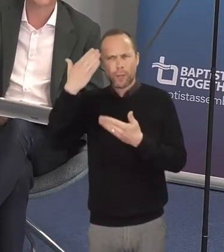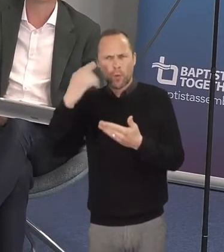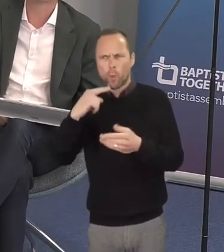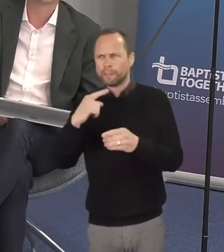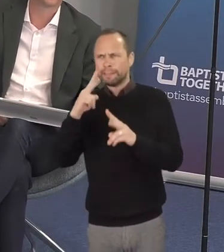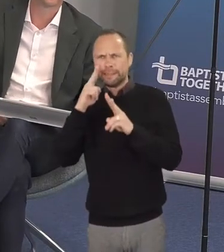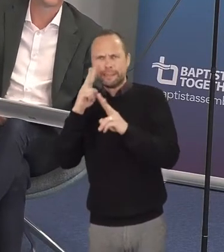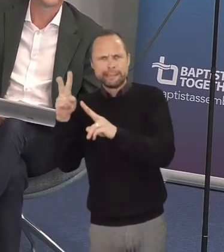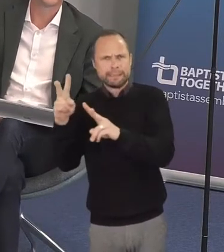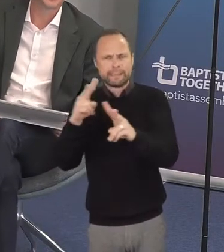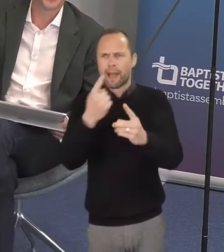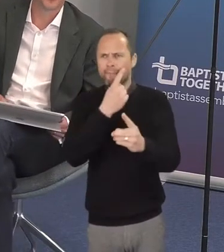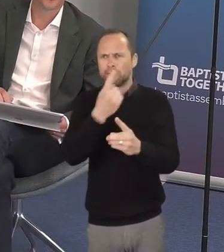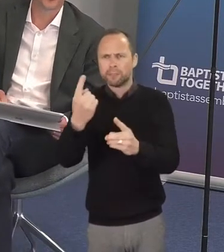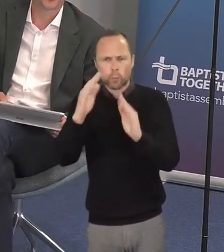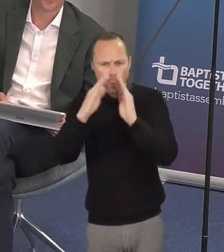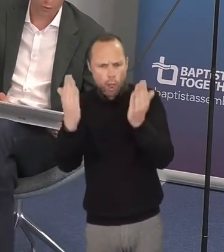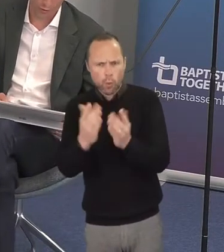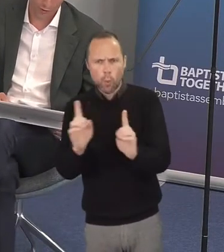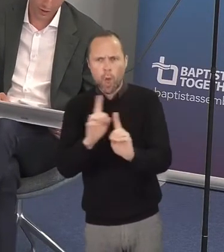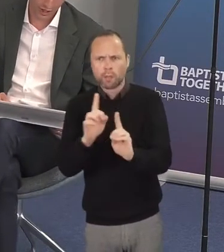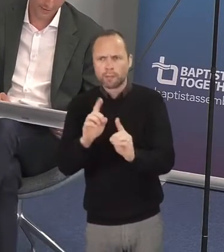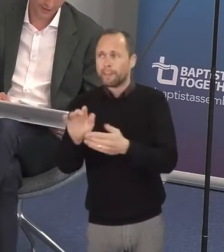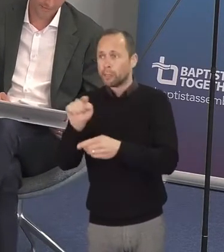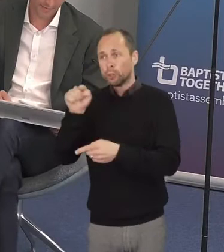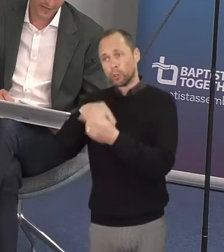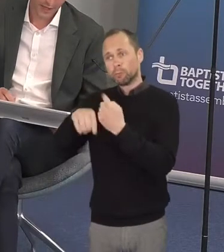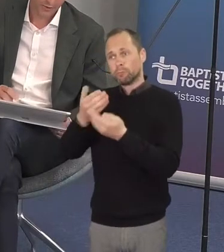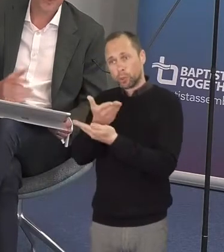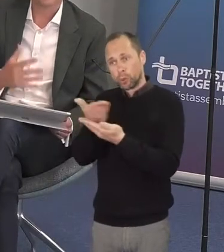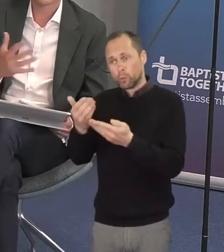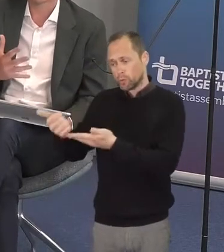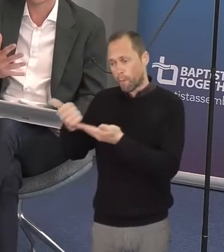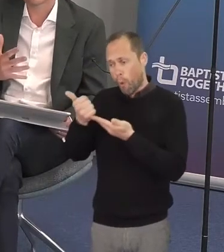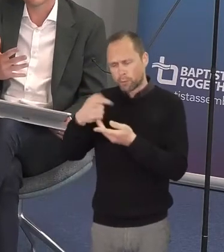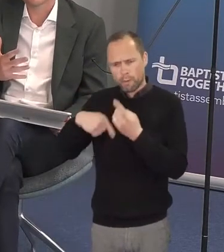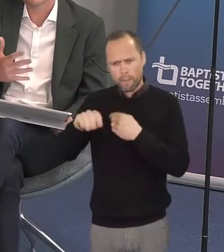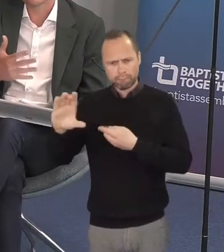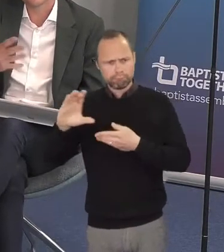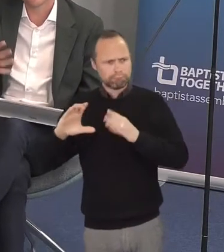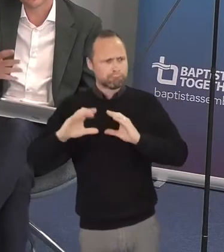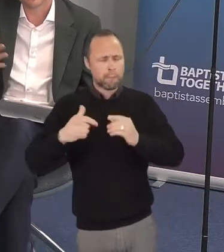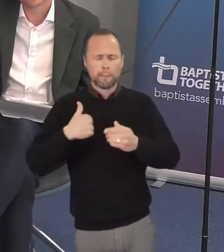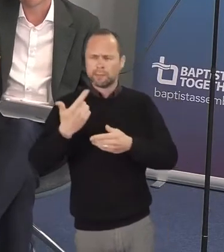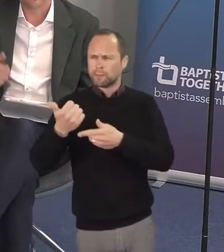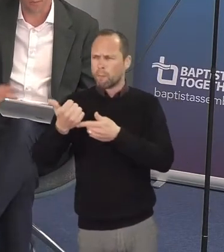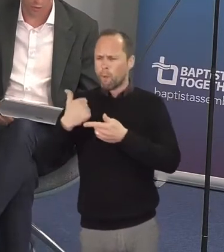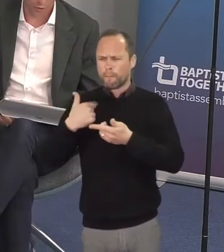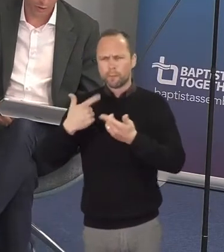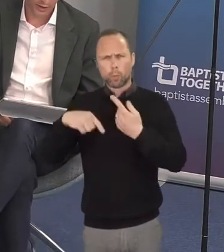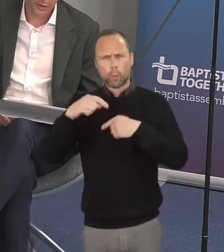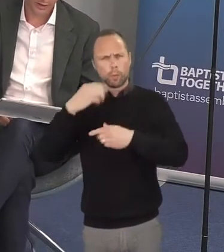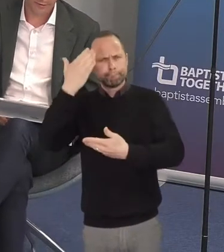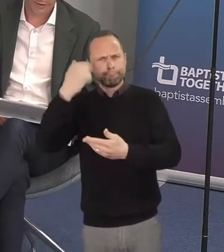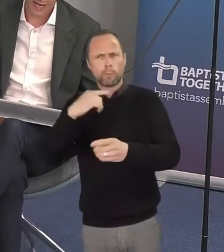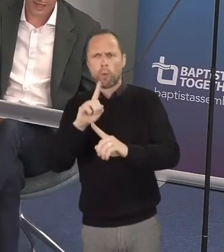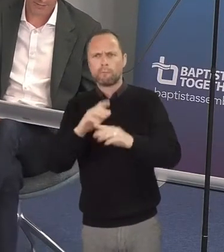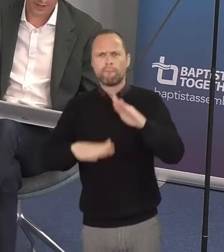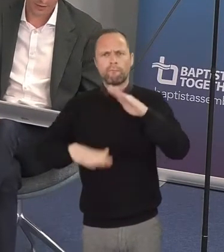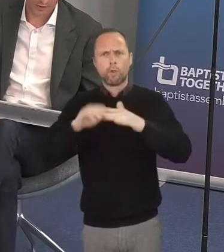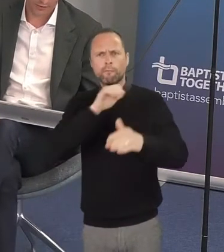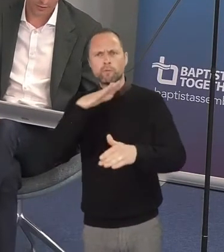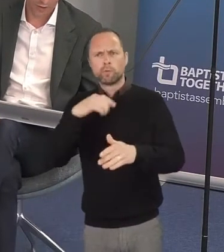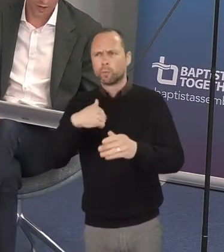harder for us to tell you the full extent of what your support was achieving. We sort of lessened our chances to learn from all the